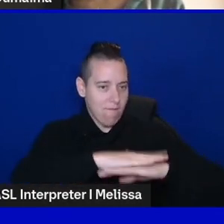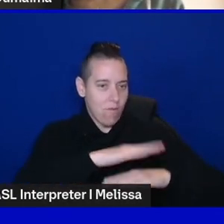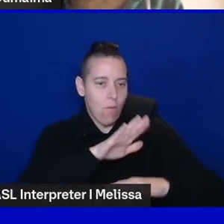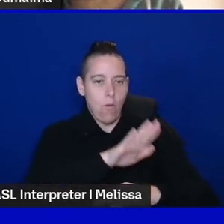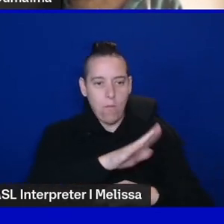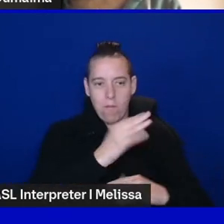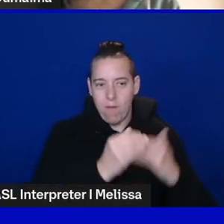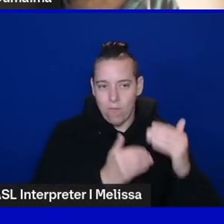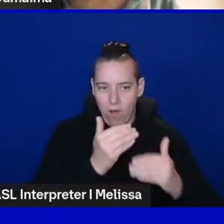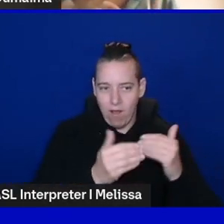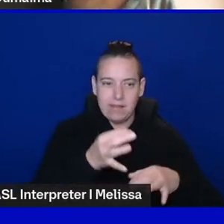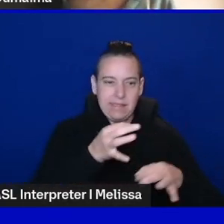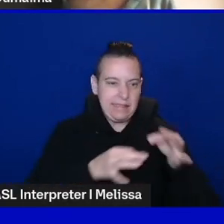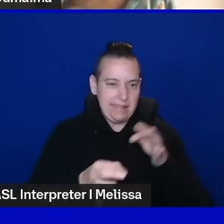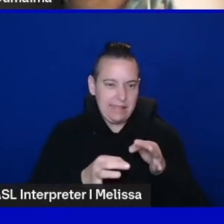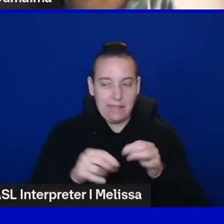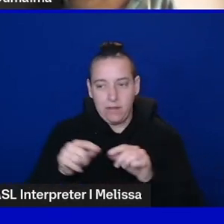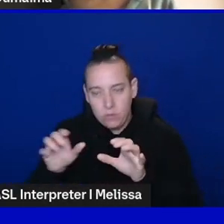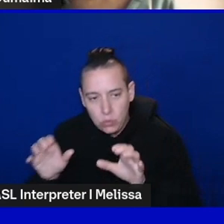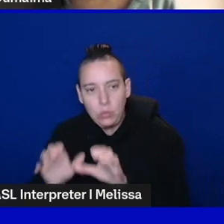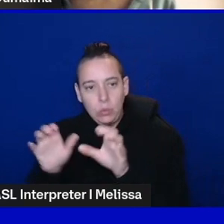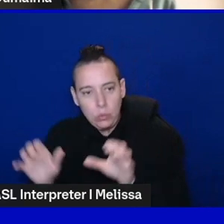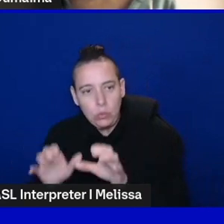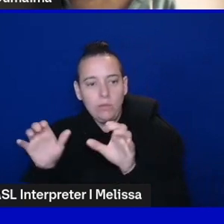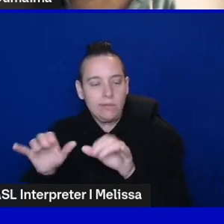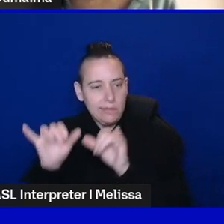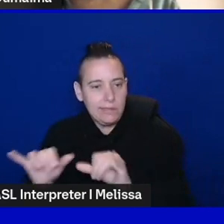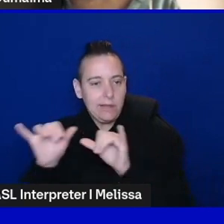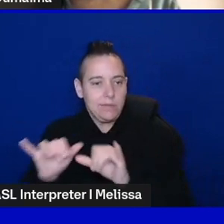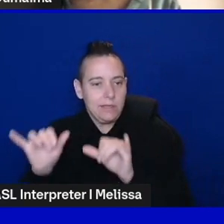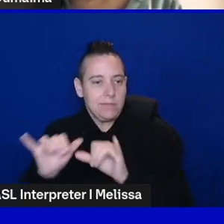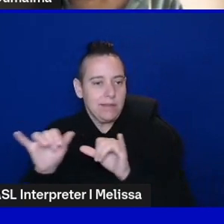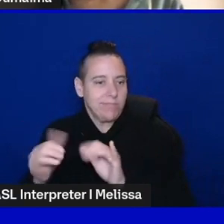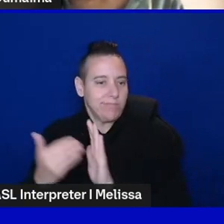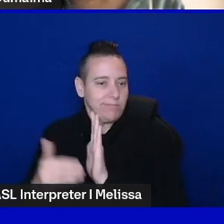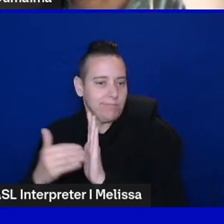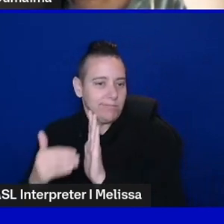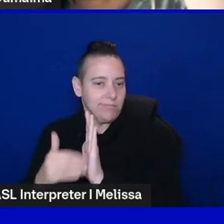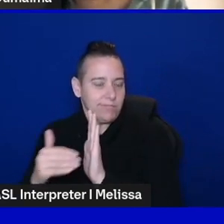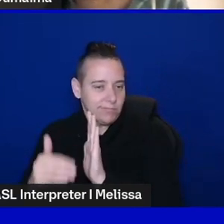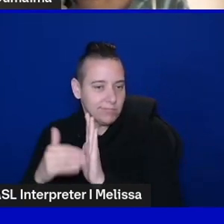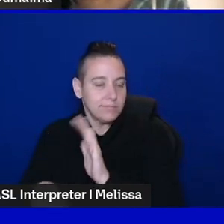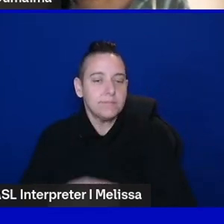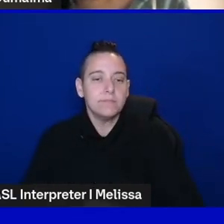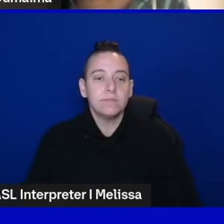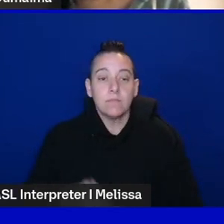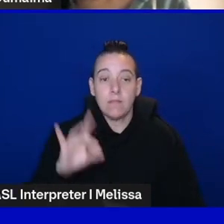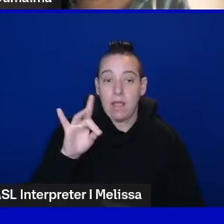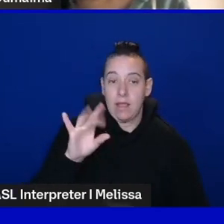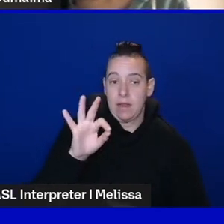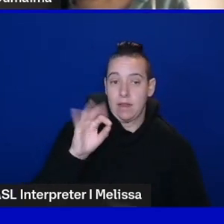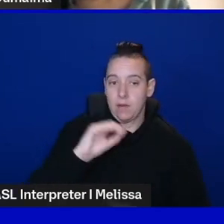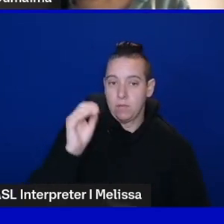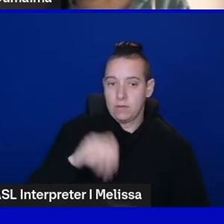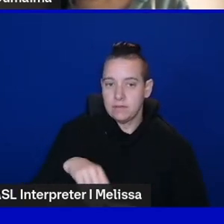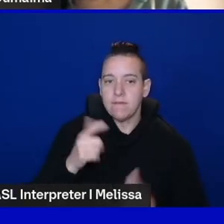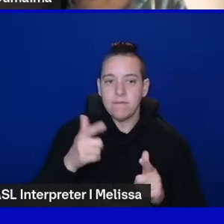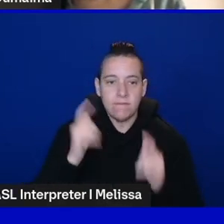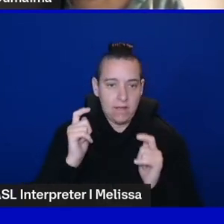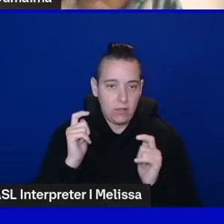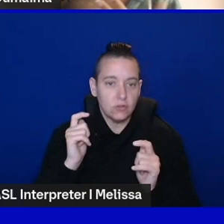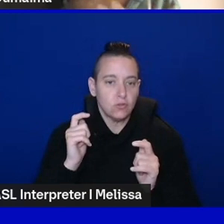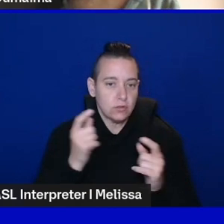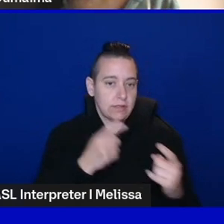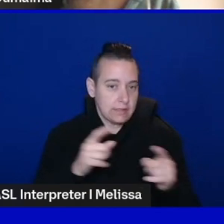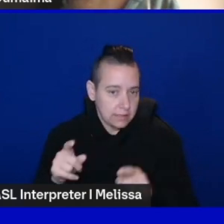these processes instead of doing or running the same commands over and over again. We had 80% faster instance provisioning. We